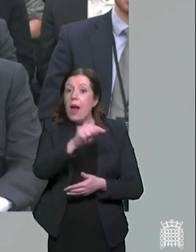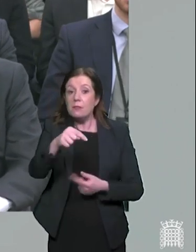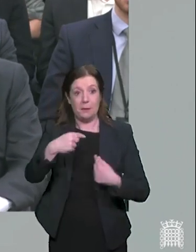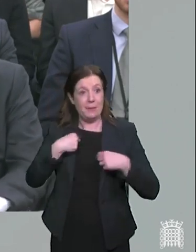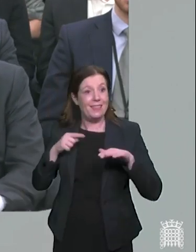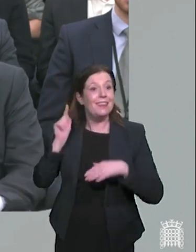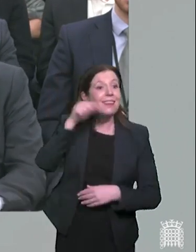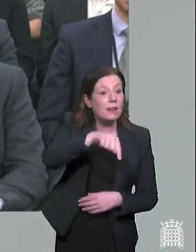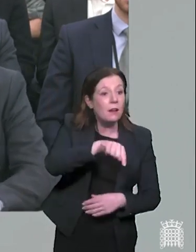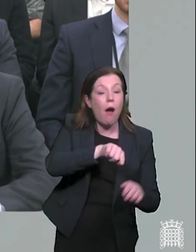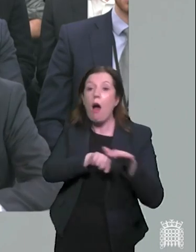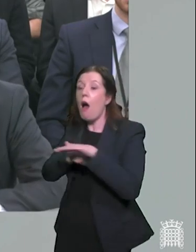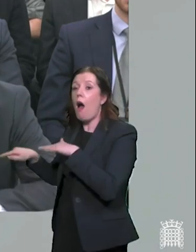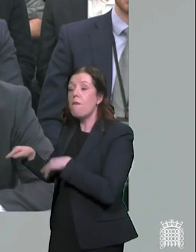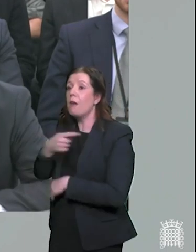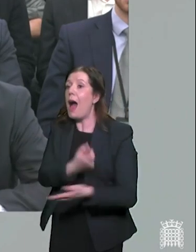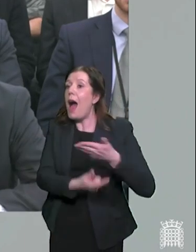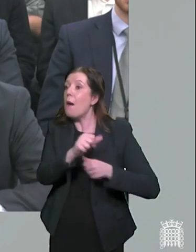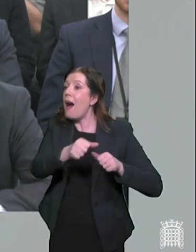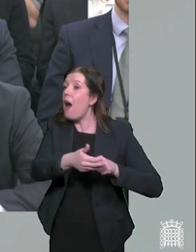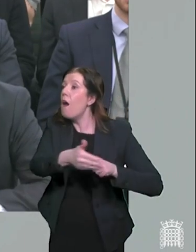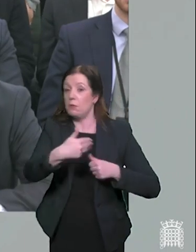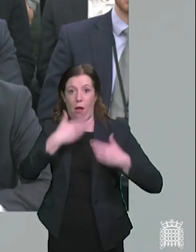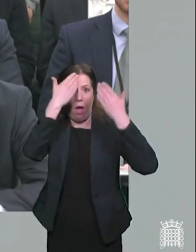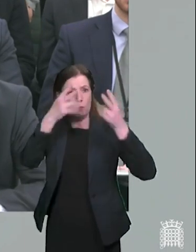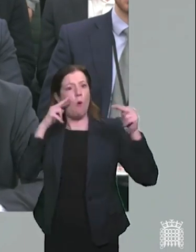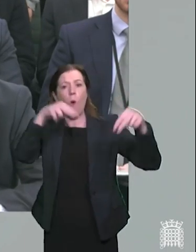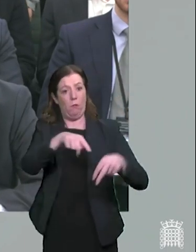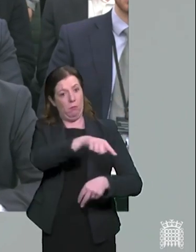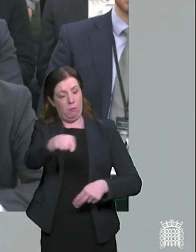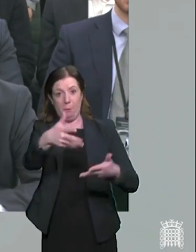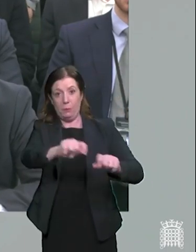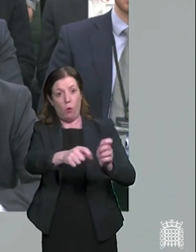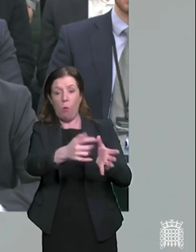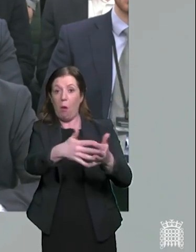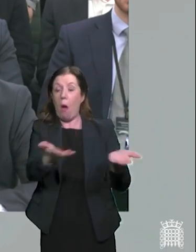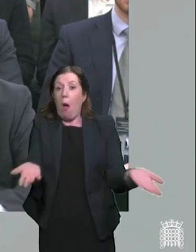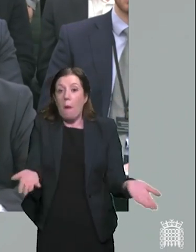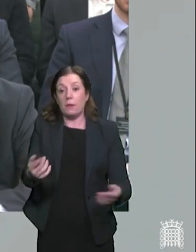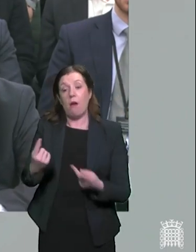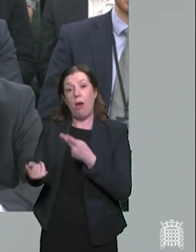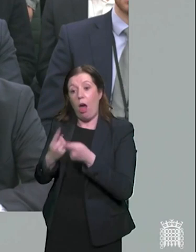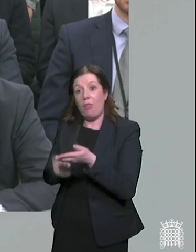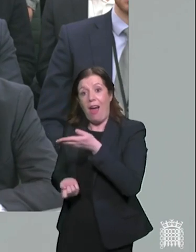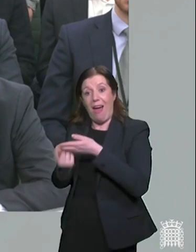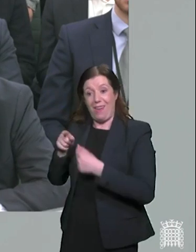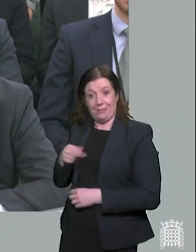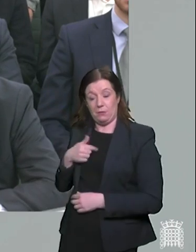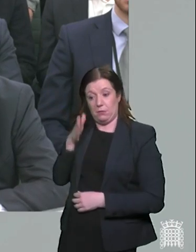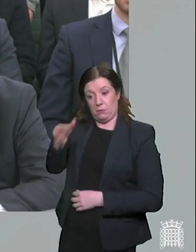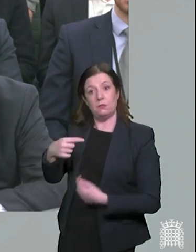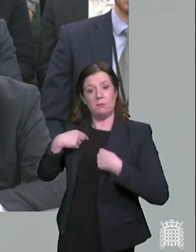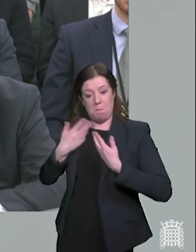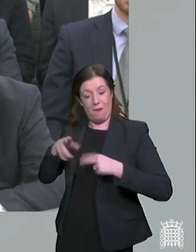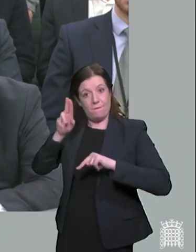beyond what was lawful after I left. There is, of course, one event for which I and the current Prime Minister received